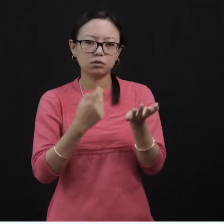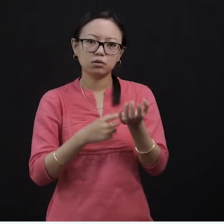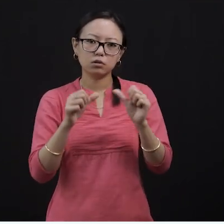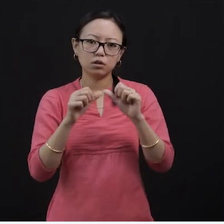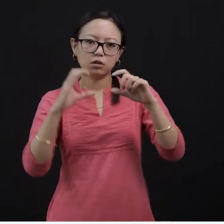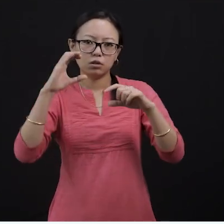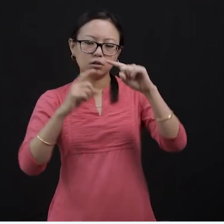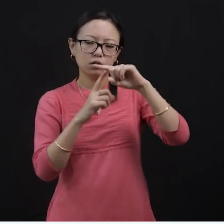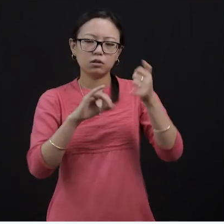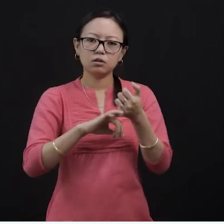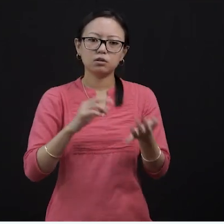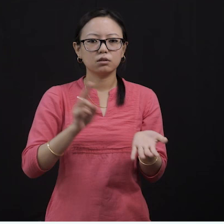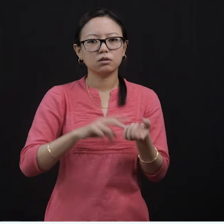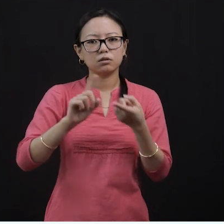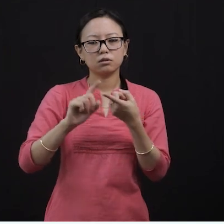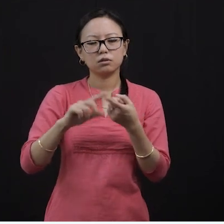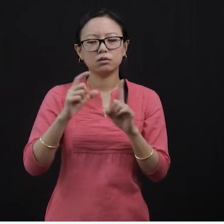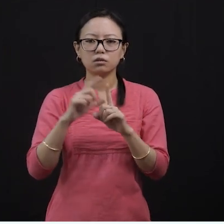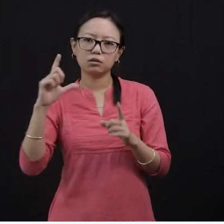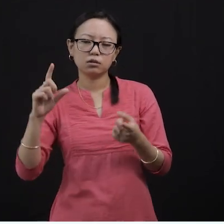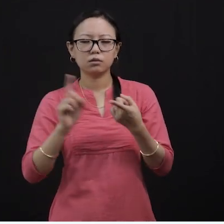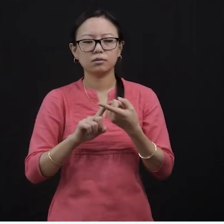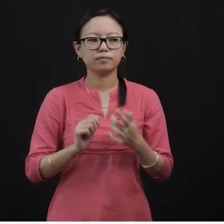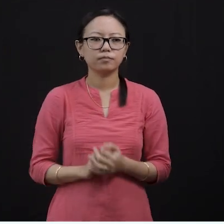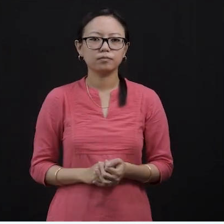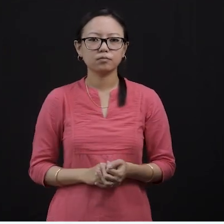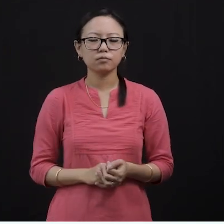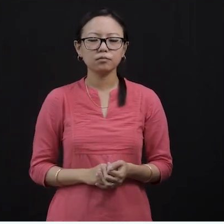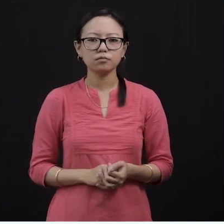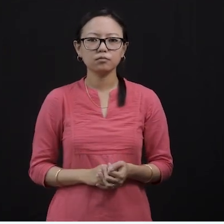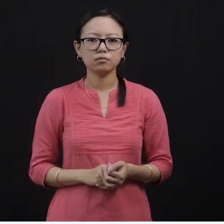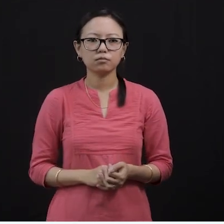bar. Okay, so this is how you can make your own magnet.